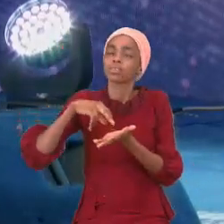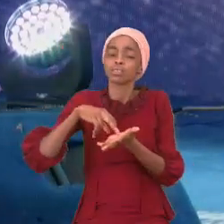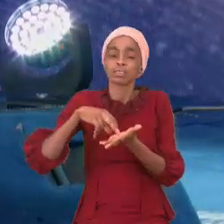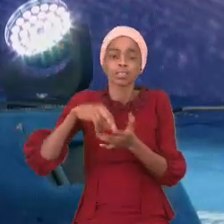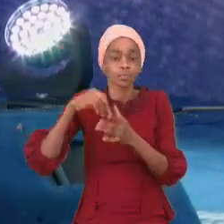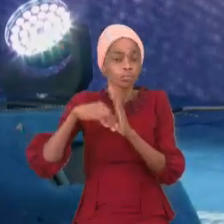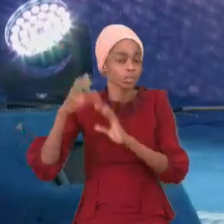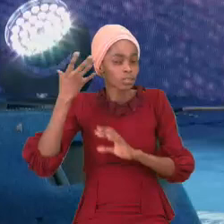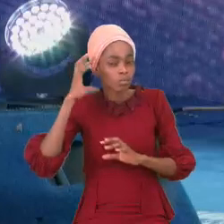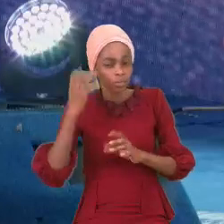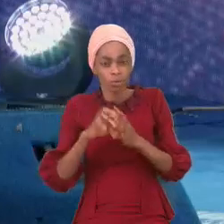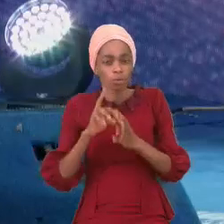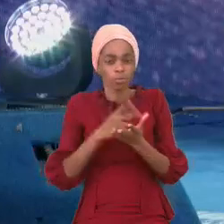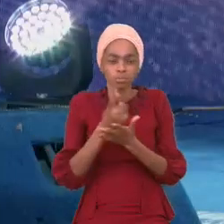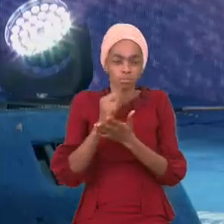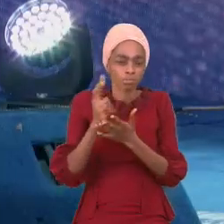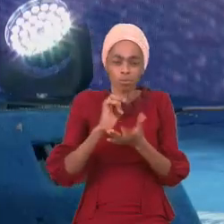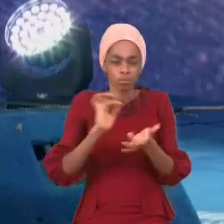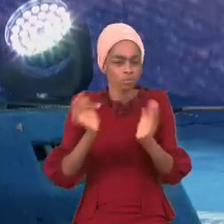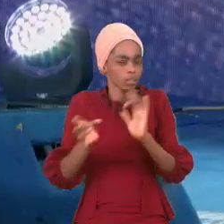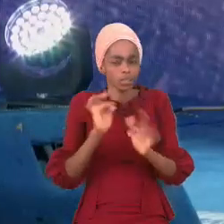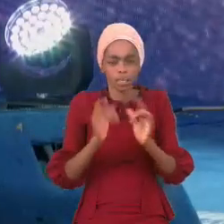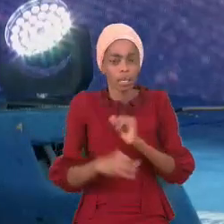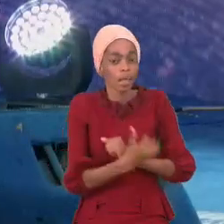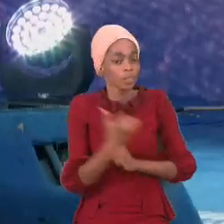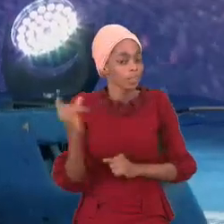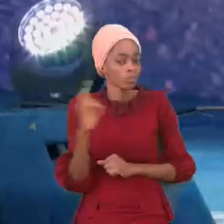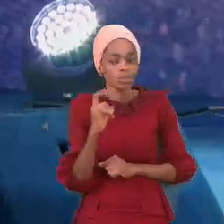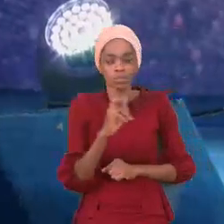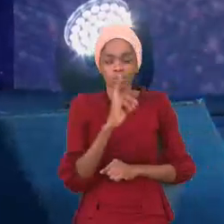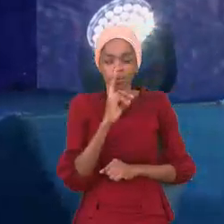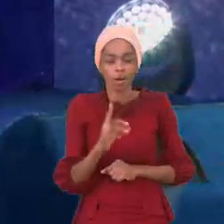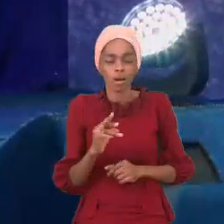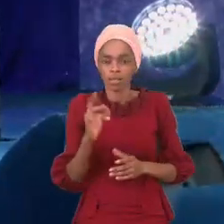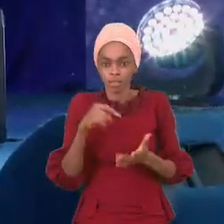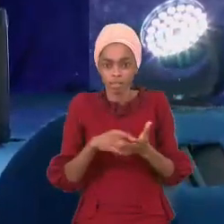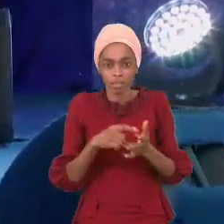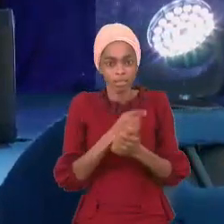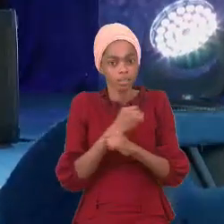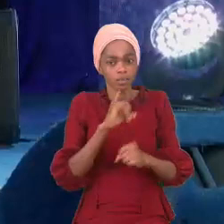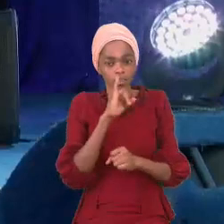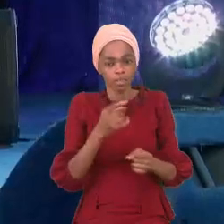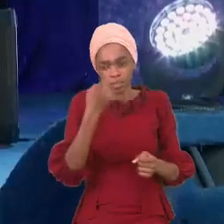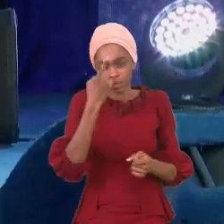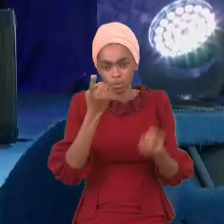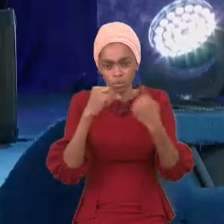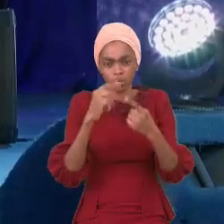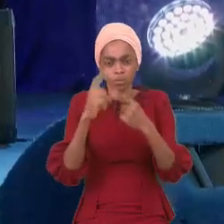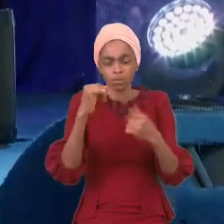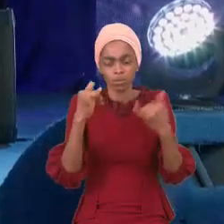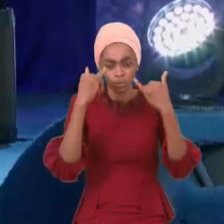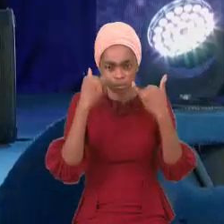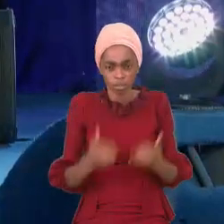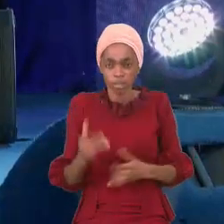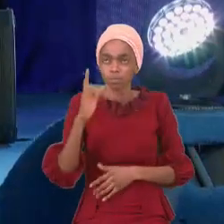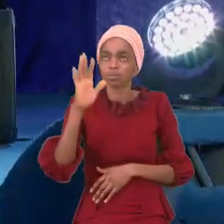the television, on social media, anywhere you are, this salvation is coming to you right now. You